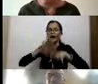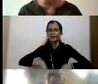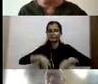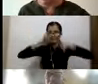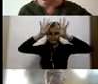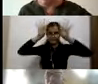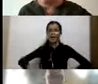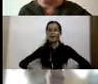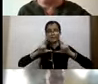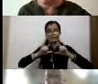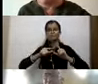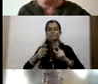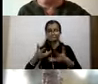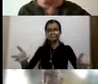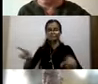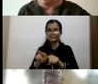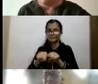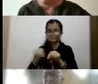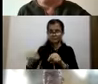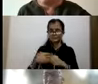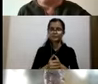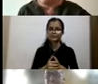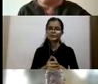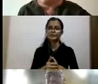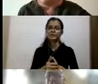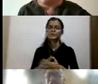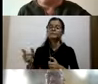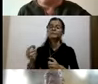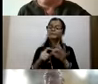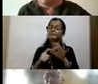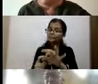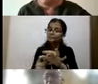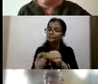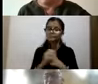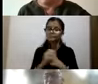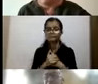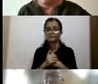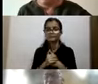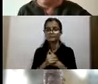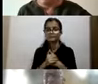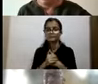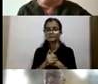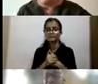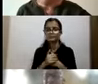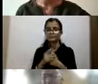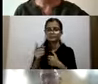signed in from Austin, Texas. His question is that, what did the business plan have to say now?